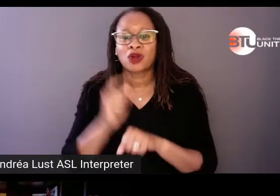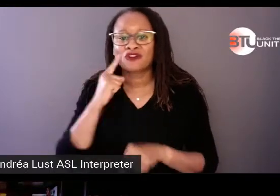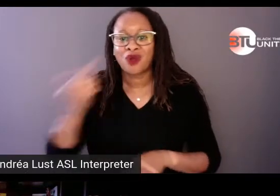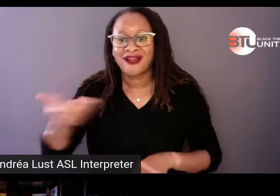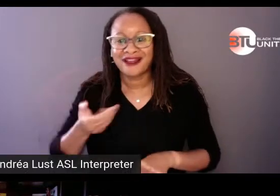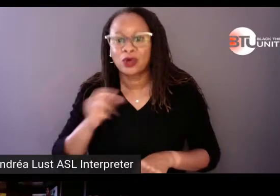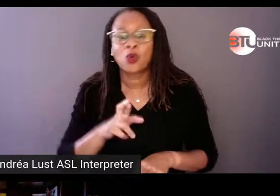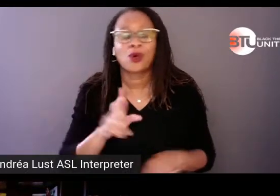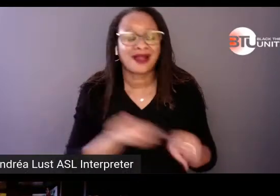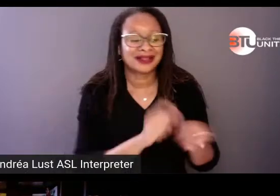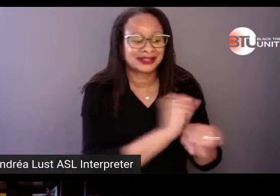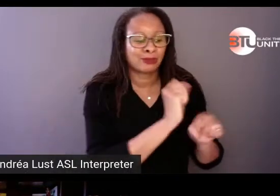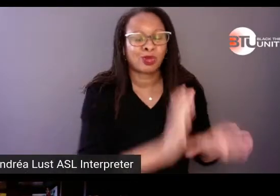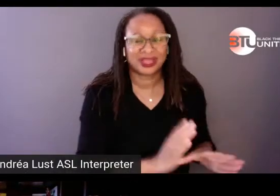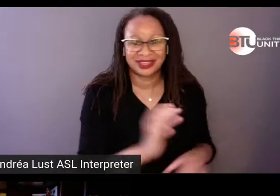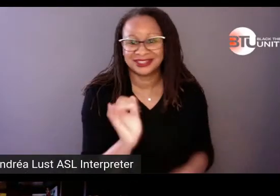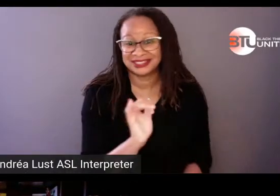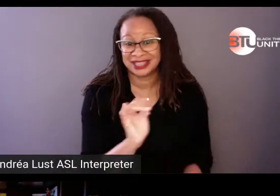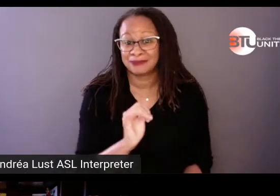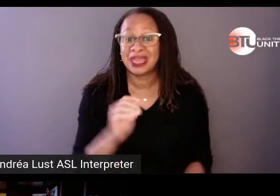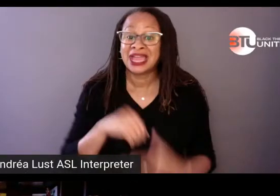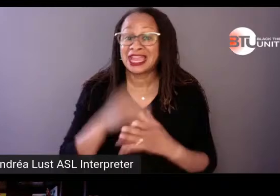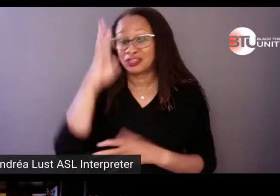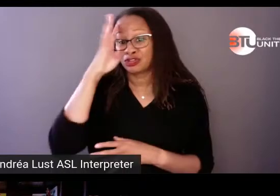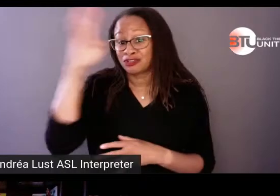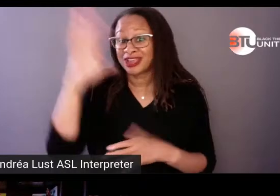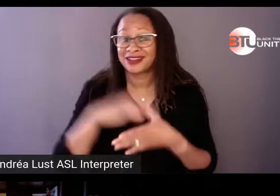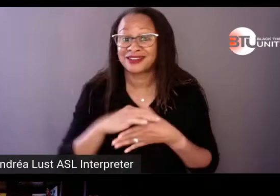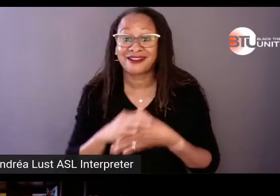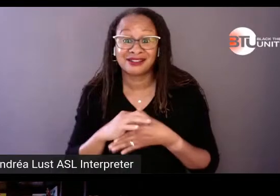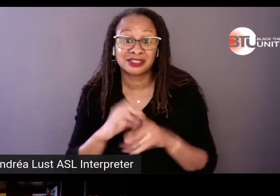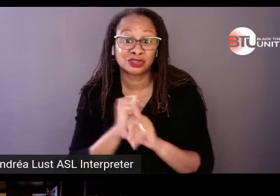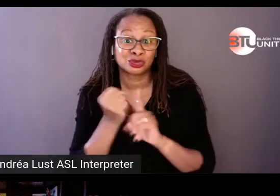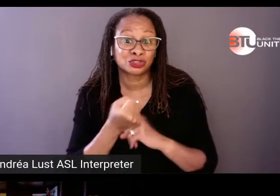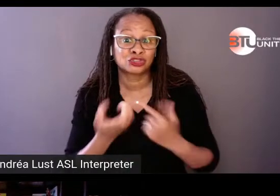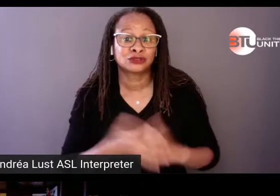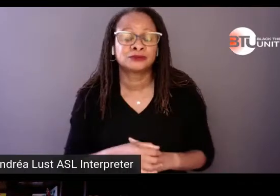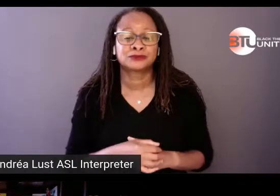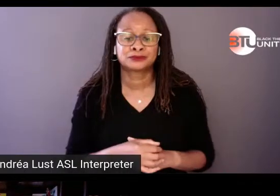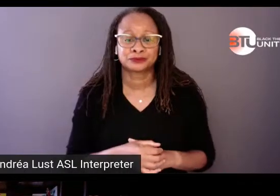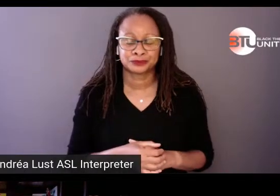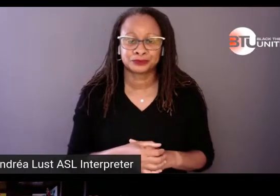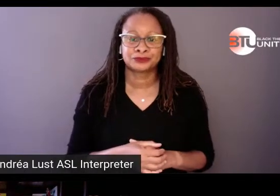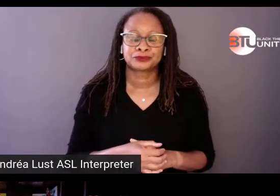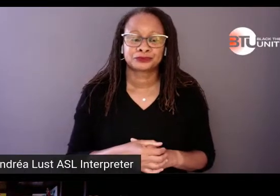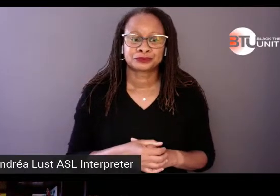employee. Certainly in the creative context,